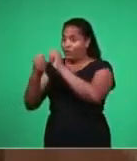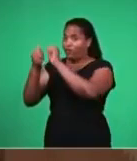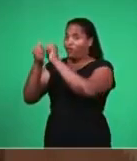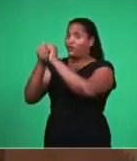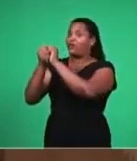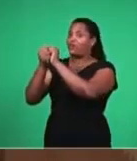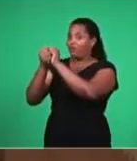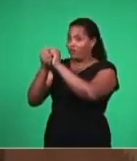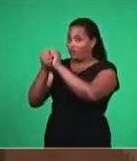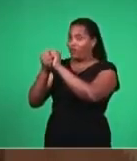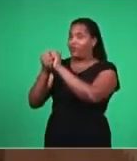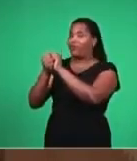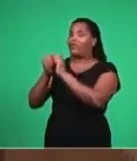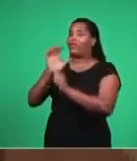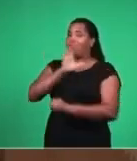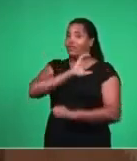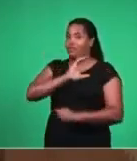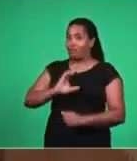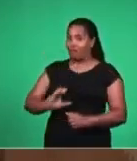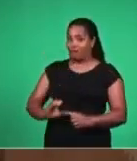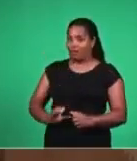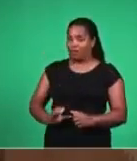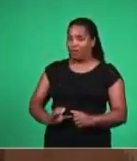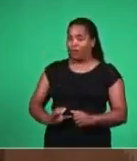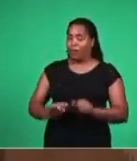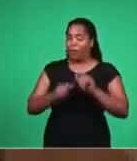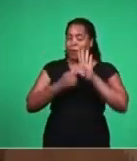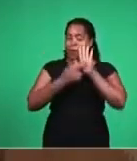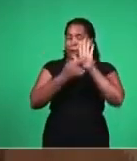Christ. Those that die,